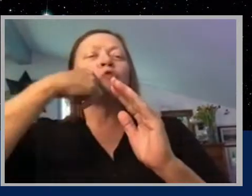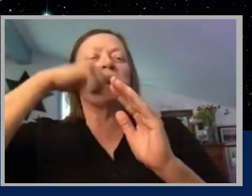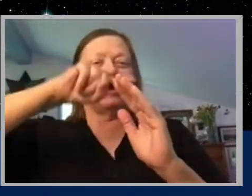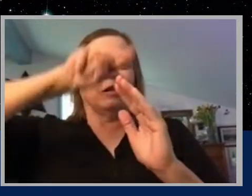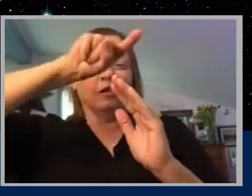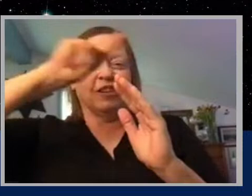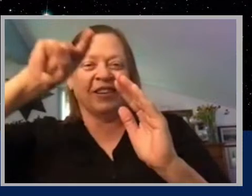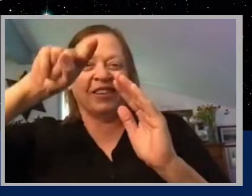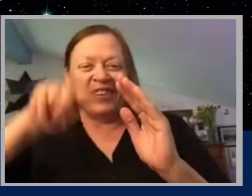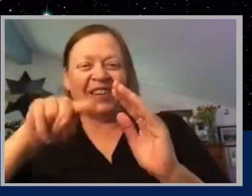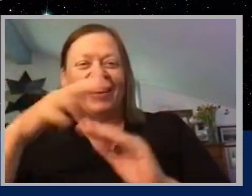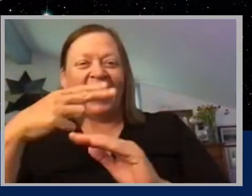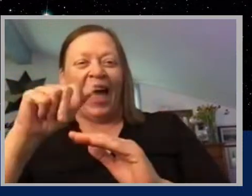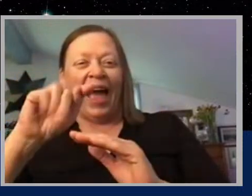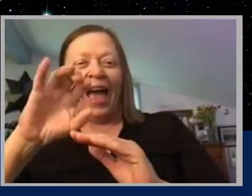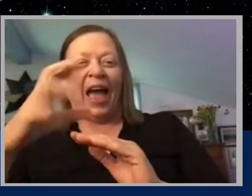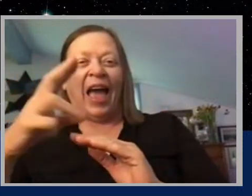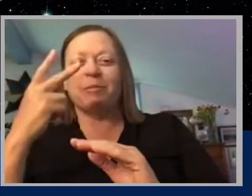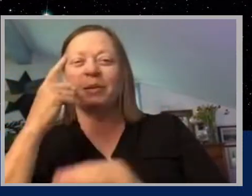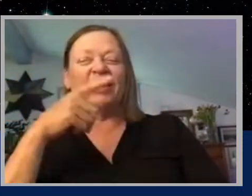thing.